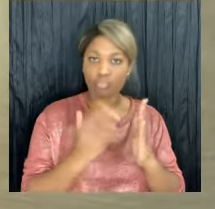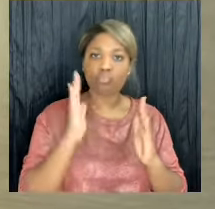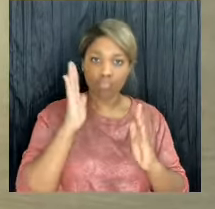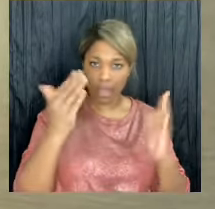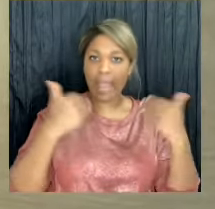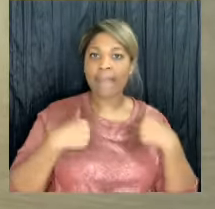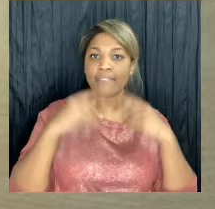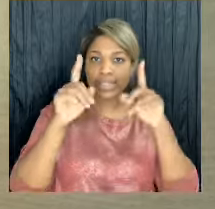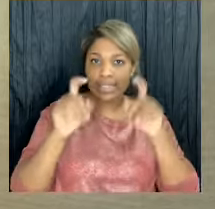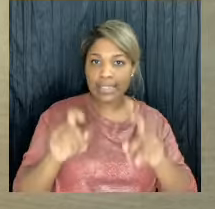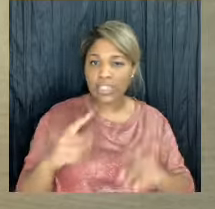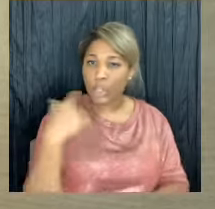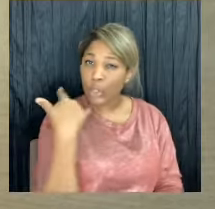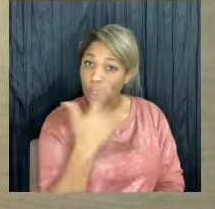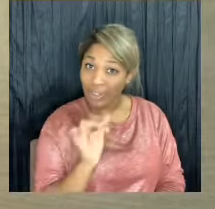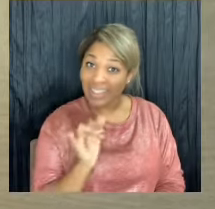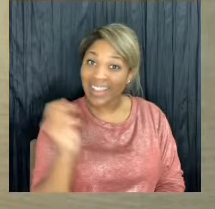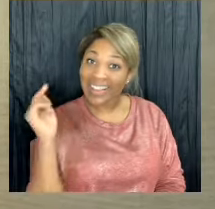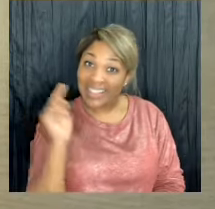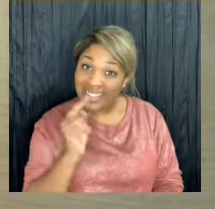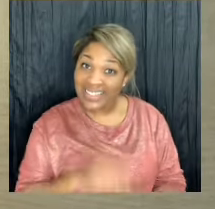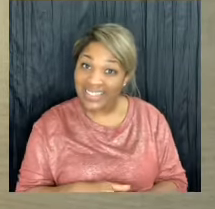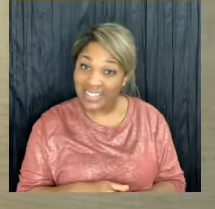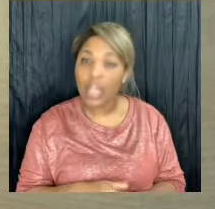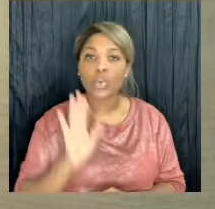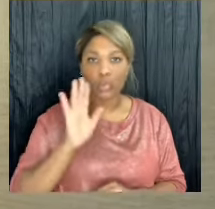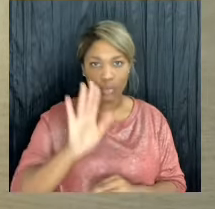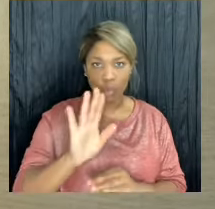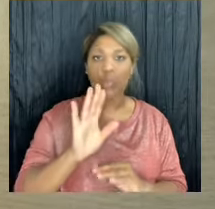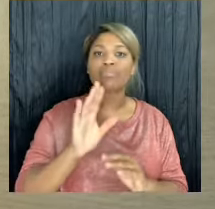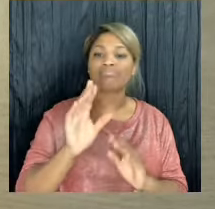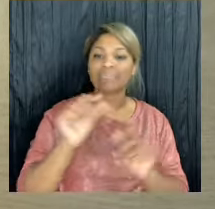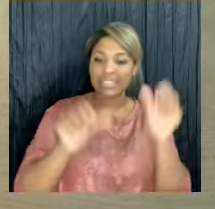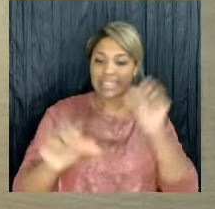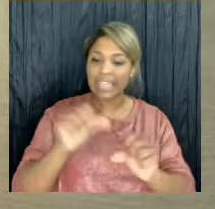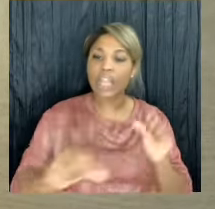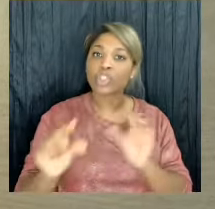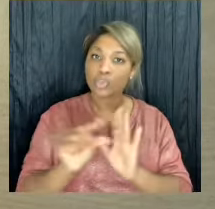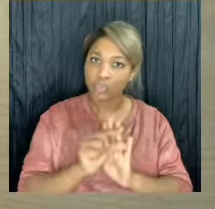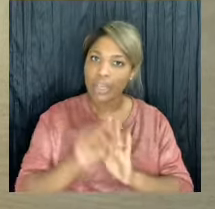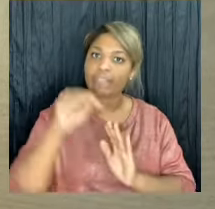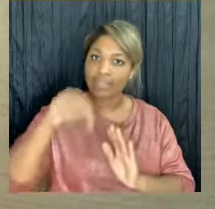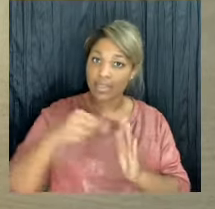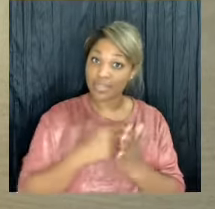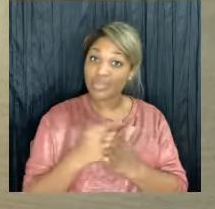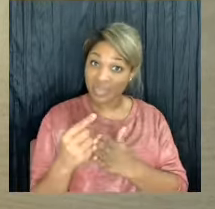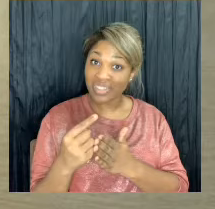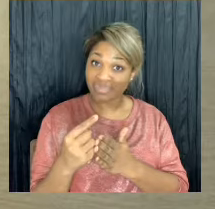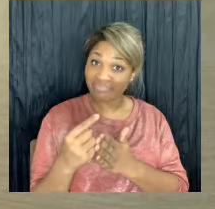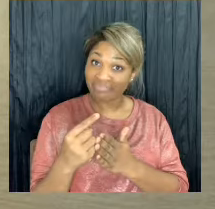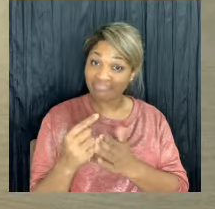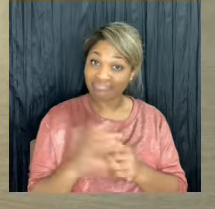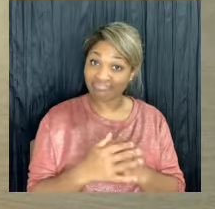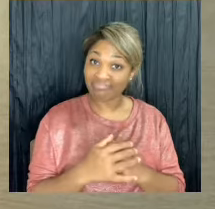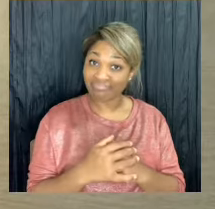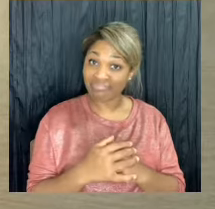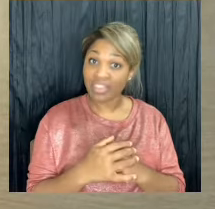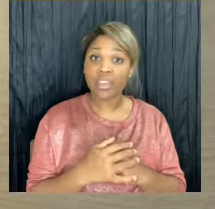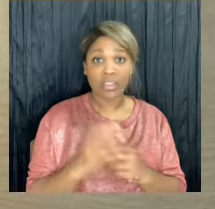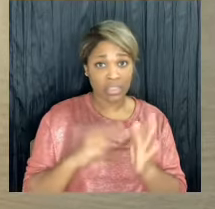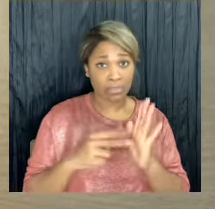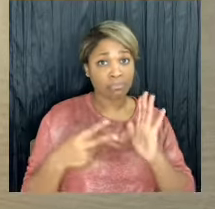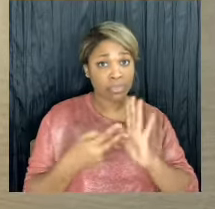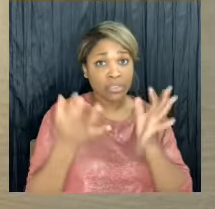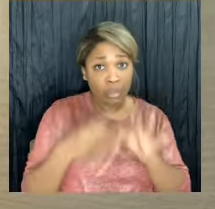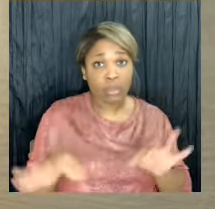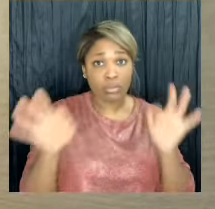little bit like this. And this will be your science grade for this week. So it's going to be important that you watch this